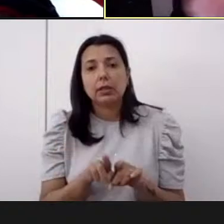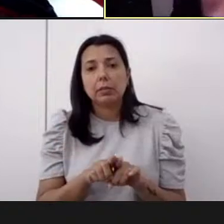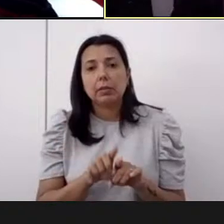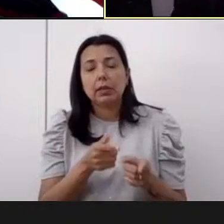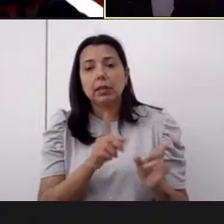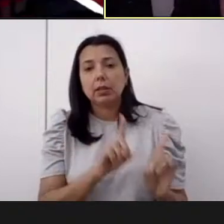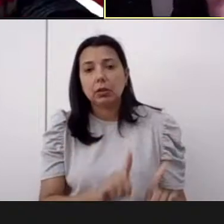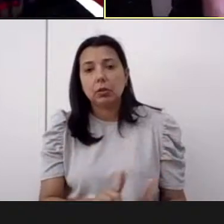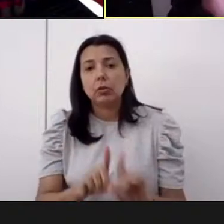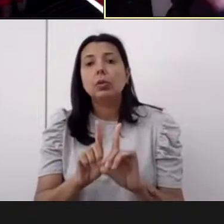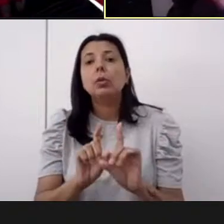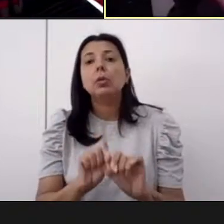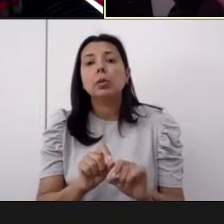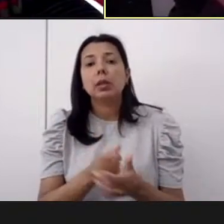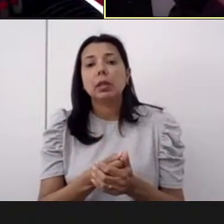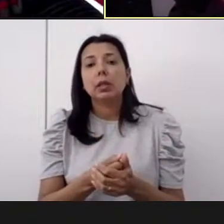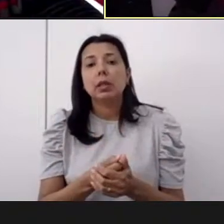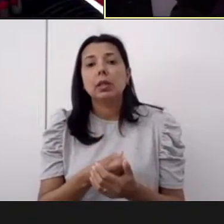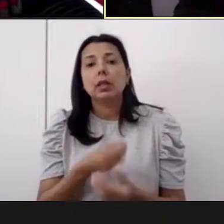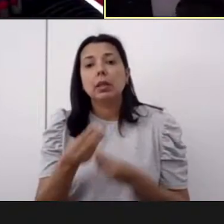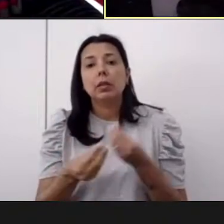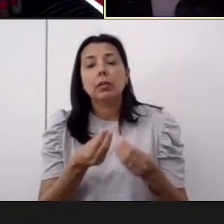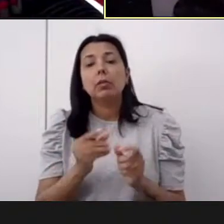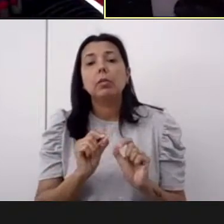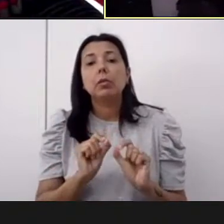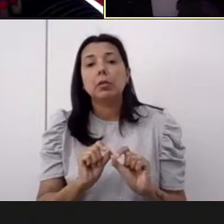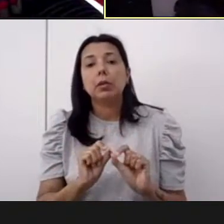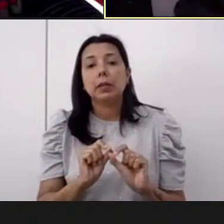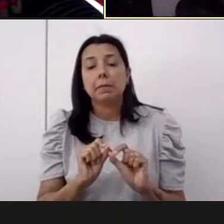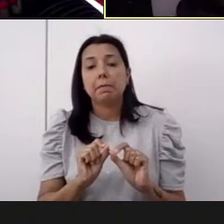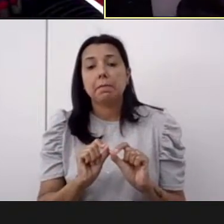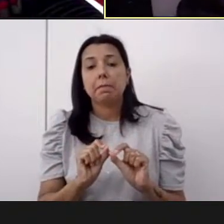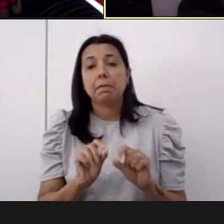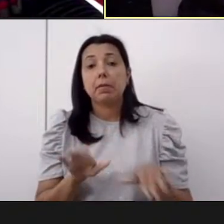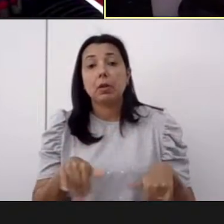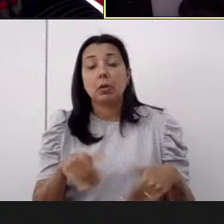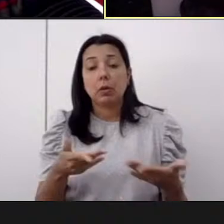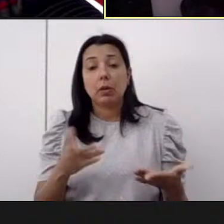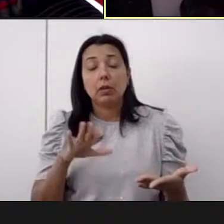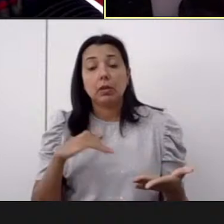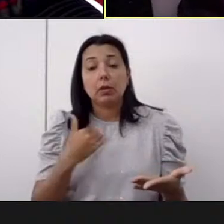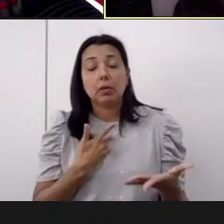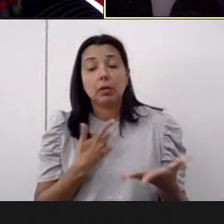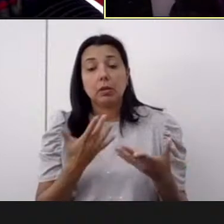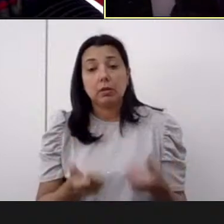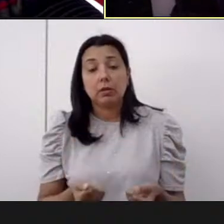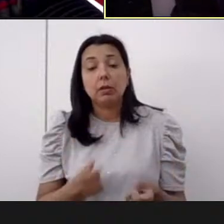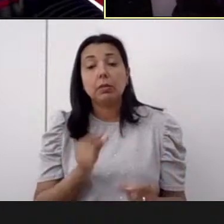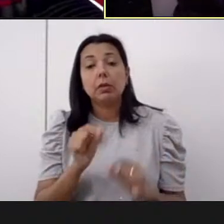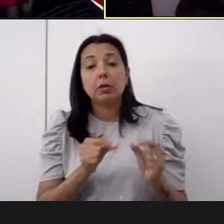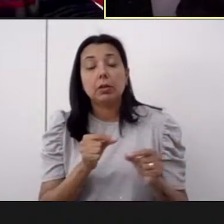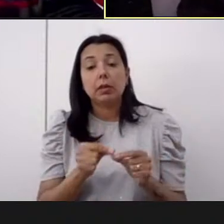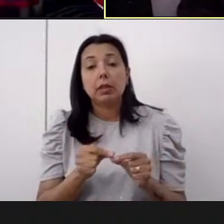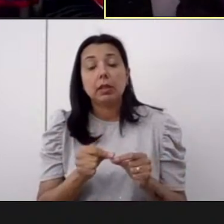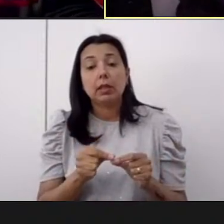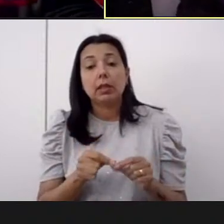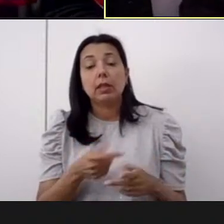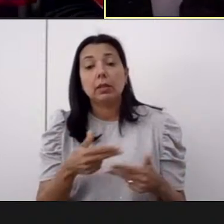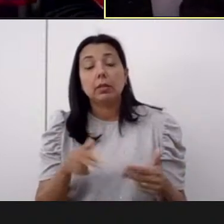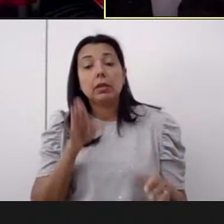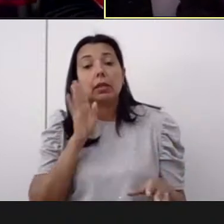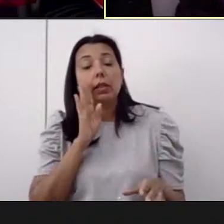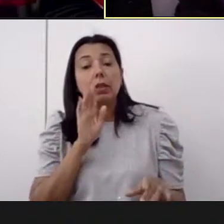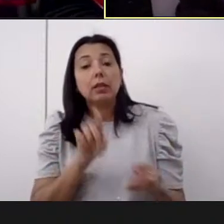fact that often when we go to legal, to law studies, they have a very